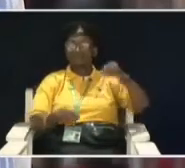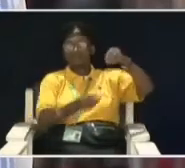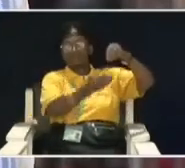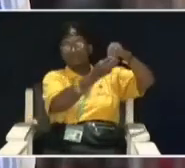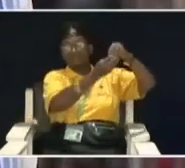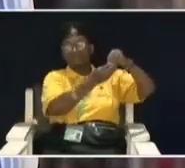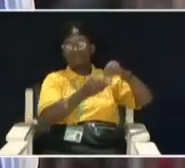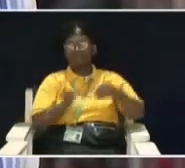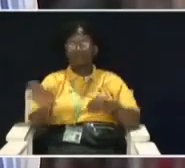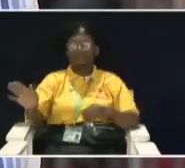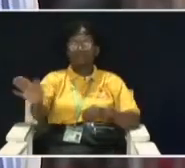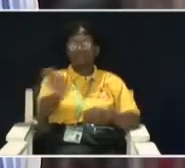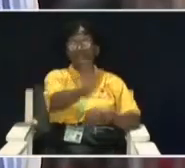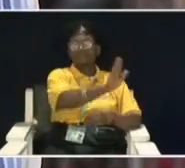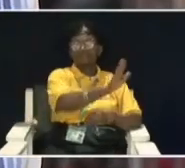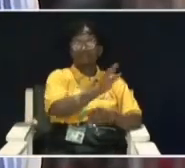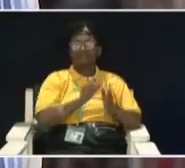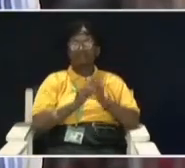special prayer.